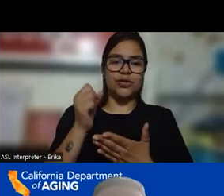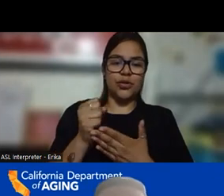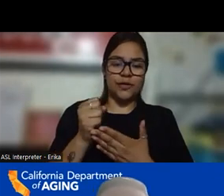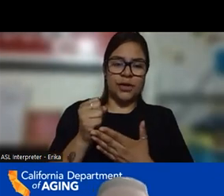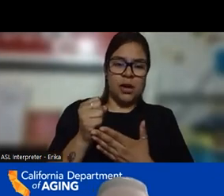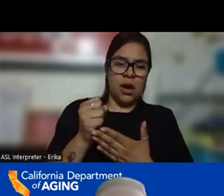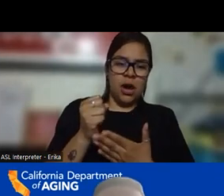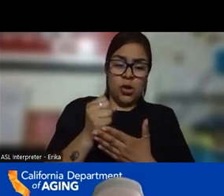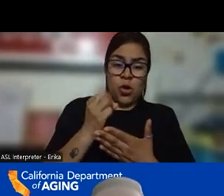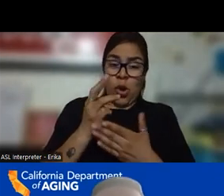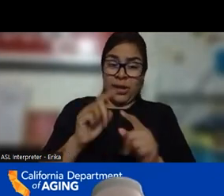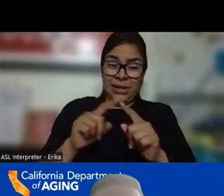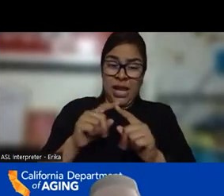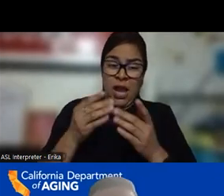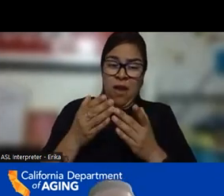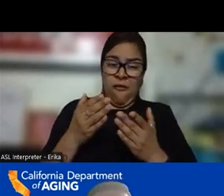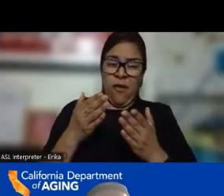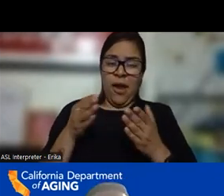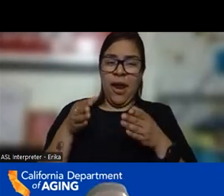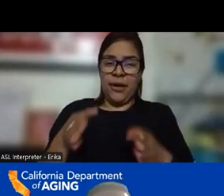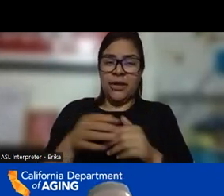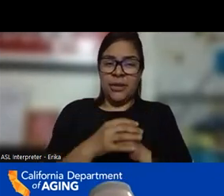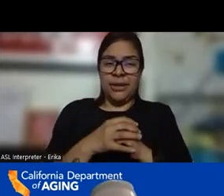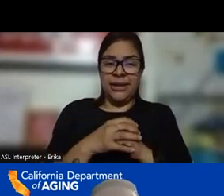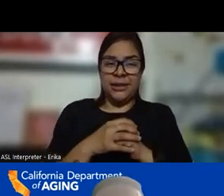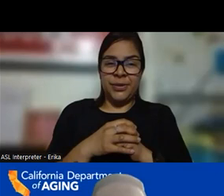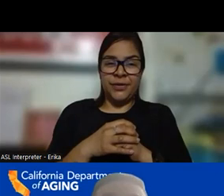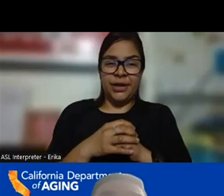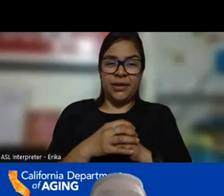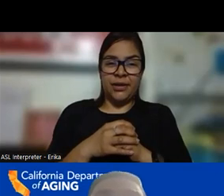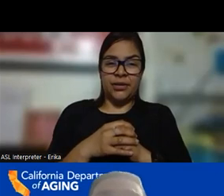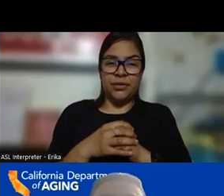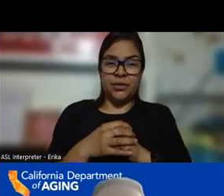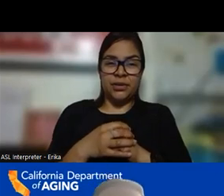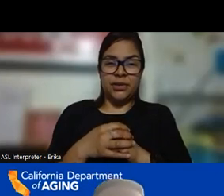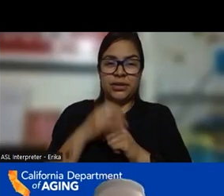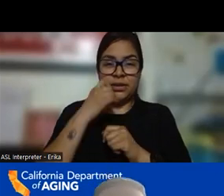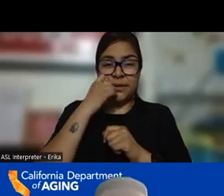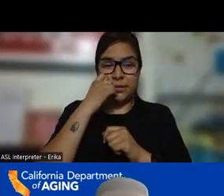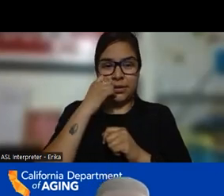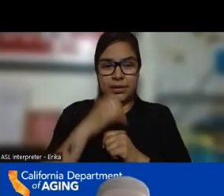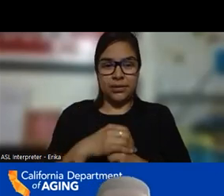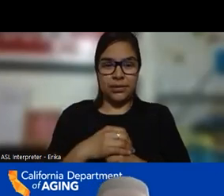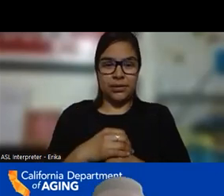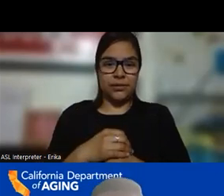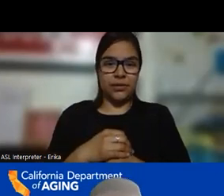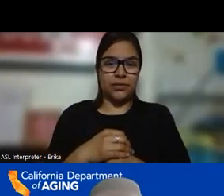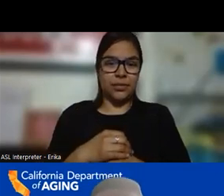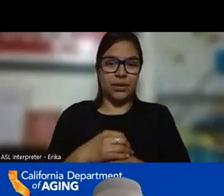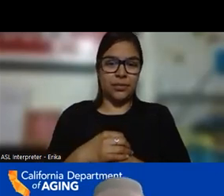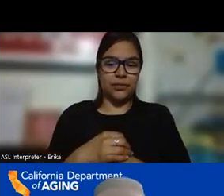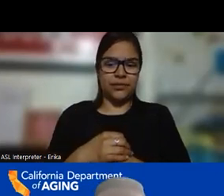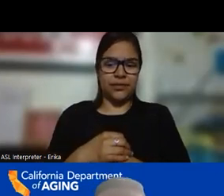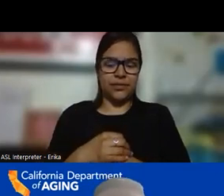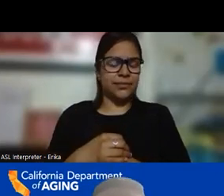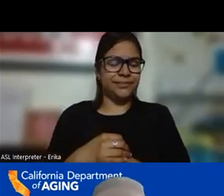medical services, better training for our providers. Then we can use these data as an input to develop programs to meet consumer needs. Survey is going to be wide ranging.